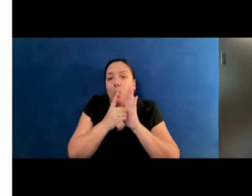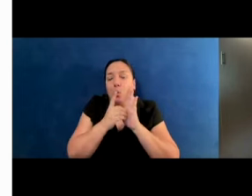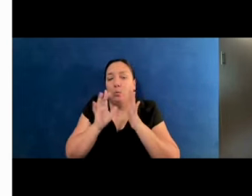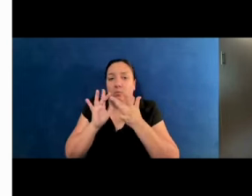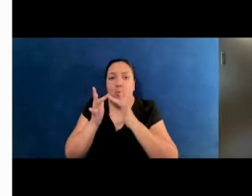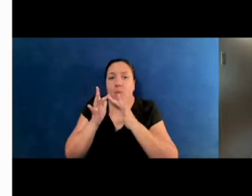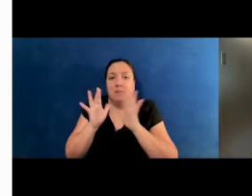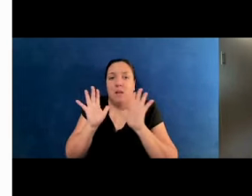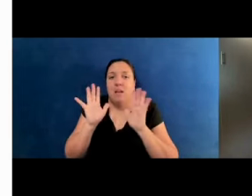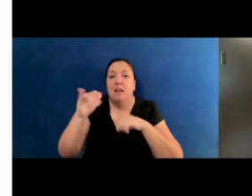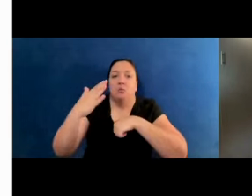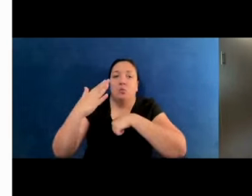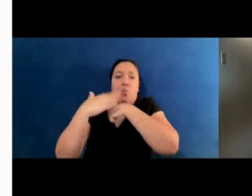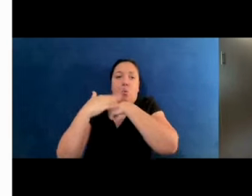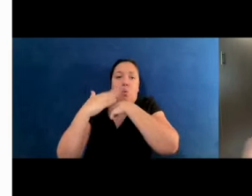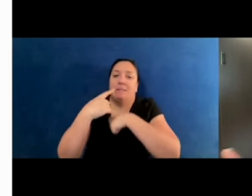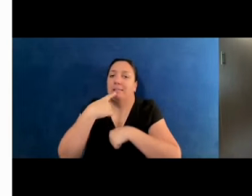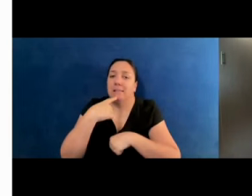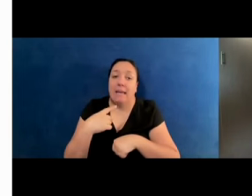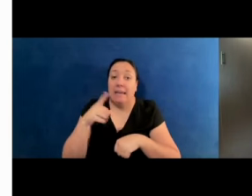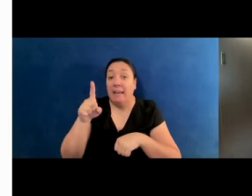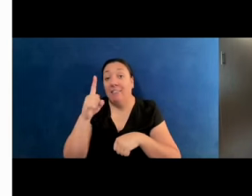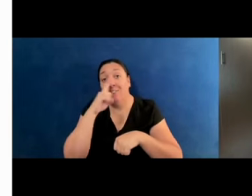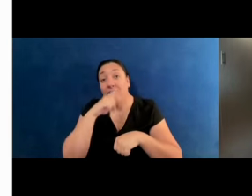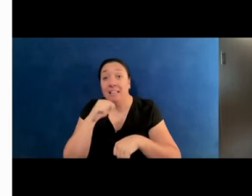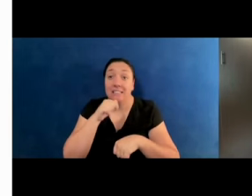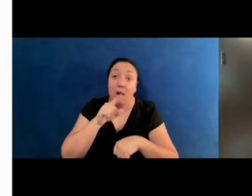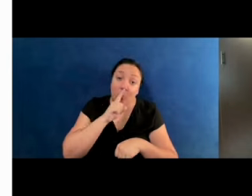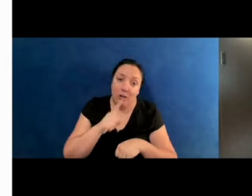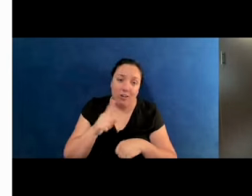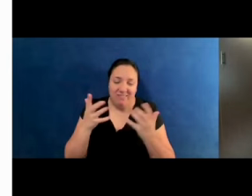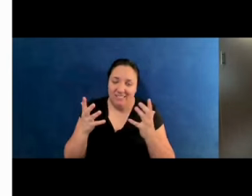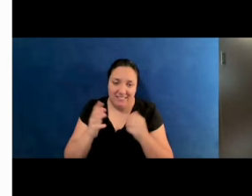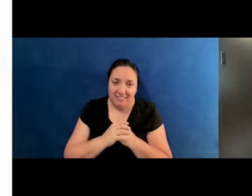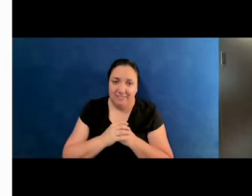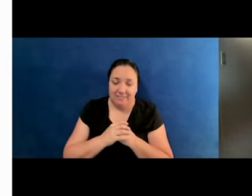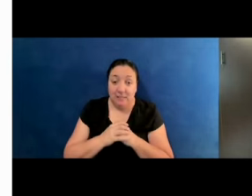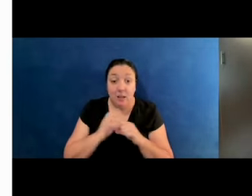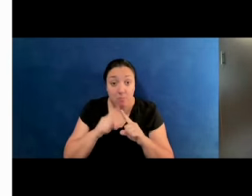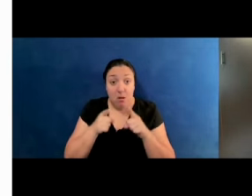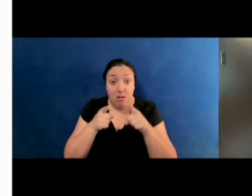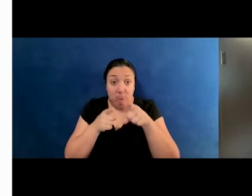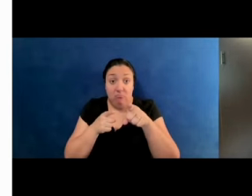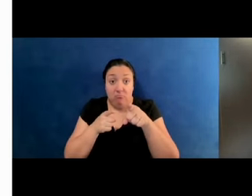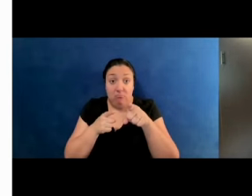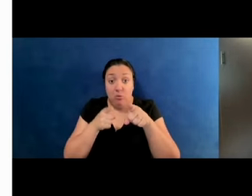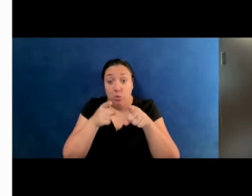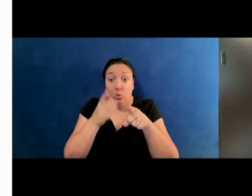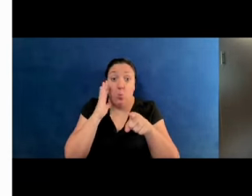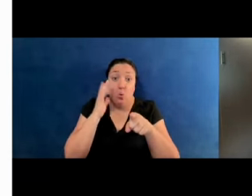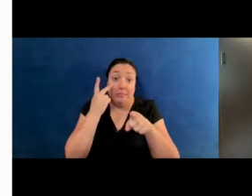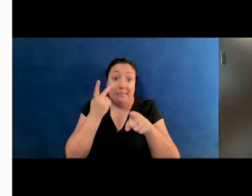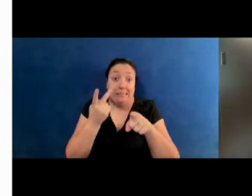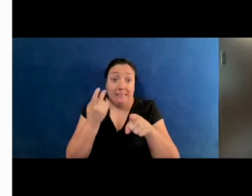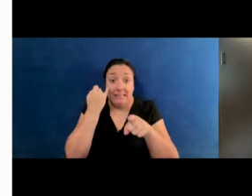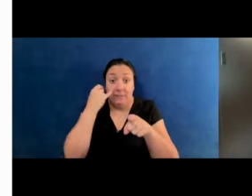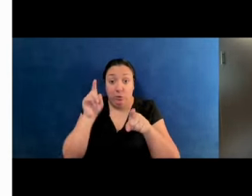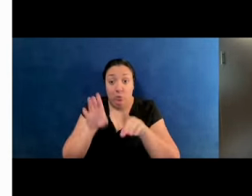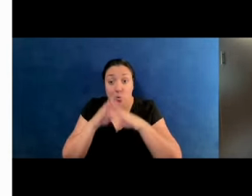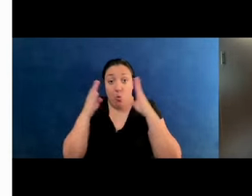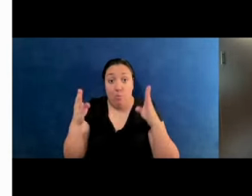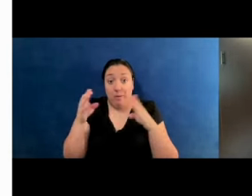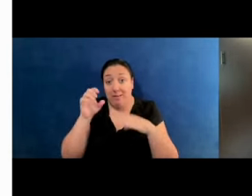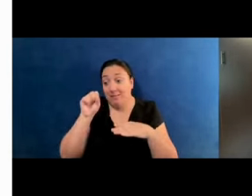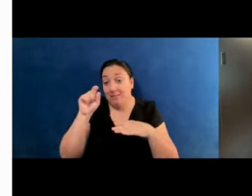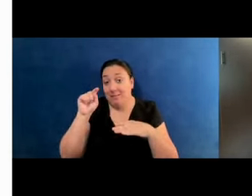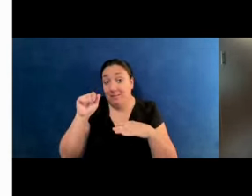environments, and that's just warning me that it wasn't a real account. It was just a demo account. But otherwise, this could be something that you would see if you opened up a